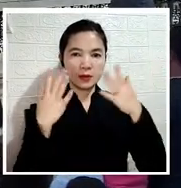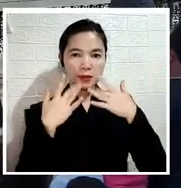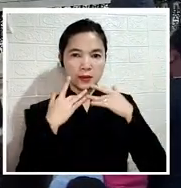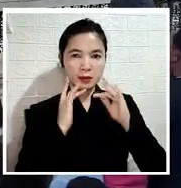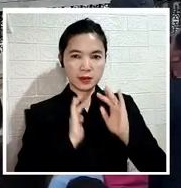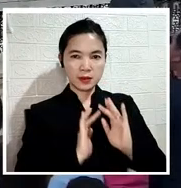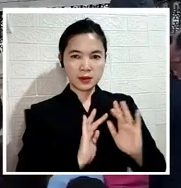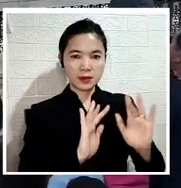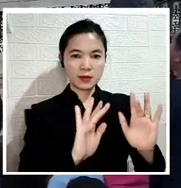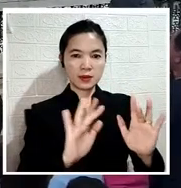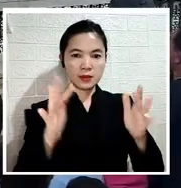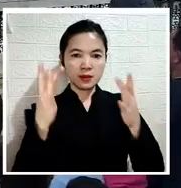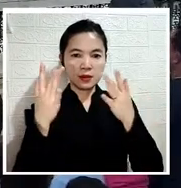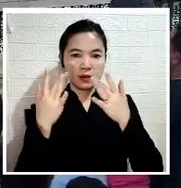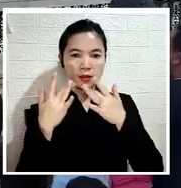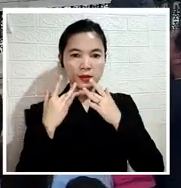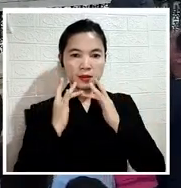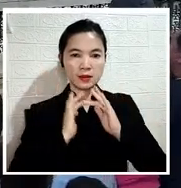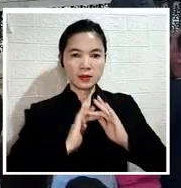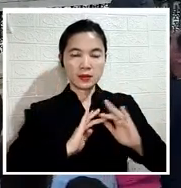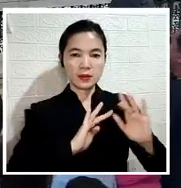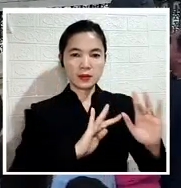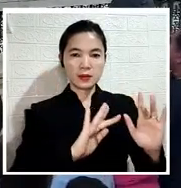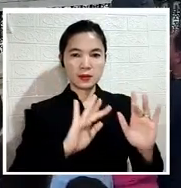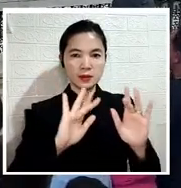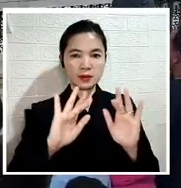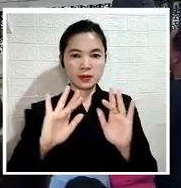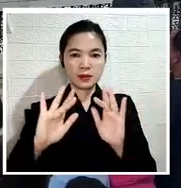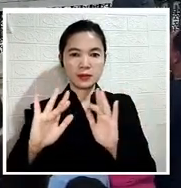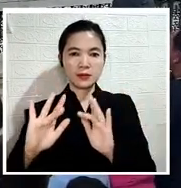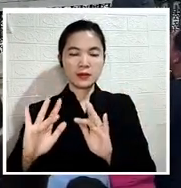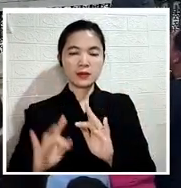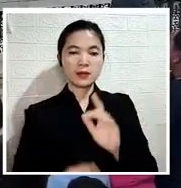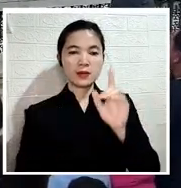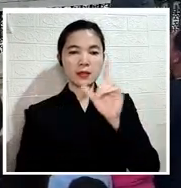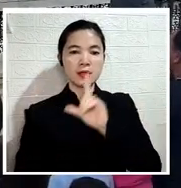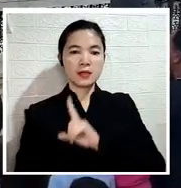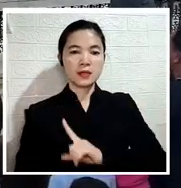Lord, have mercy.